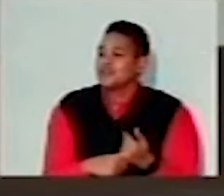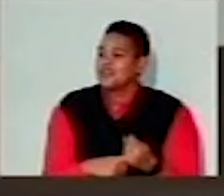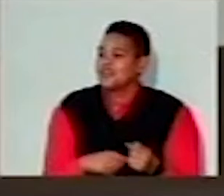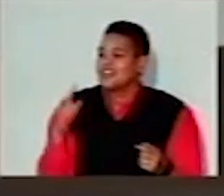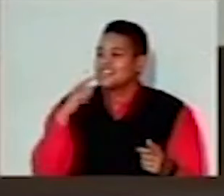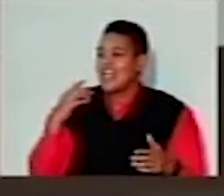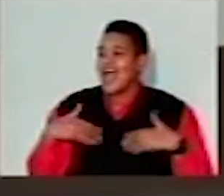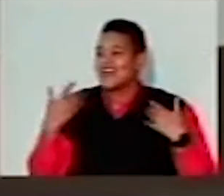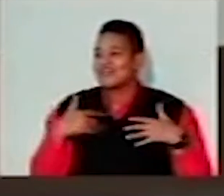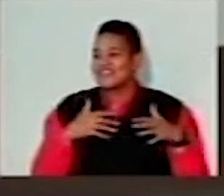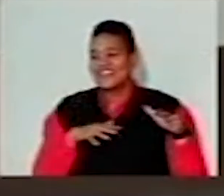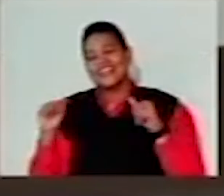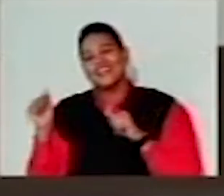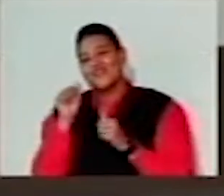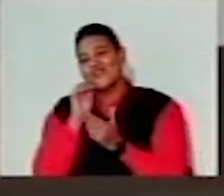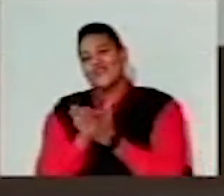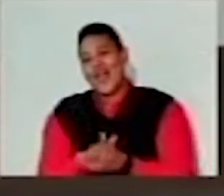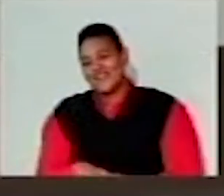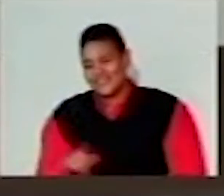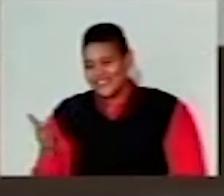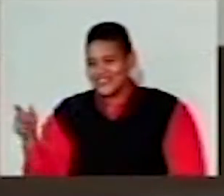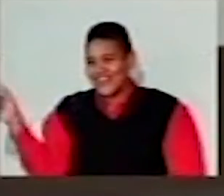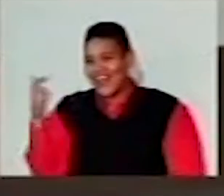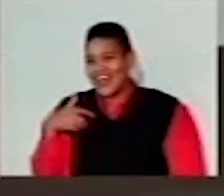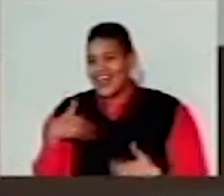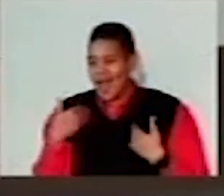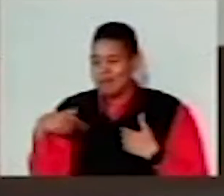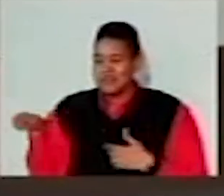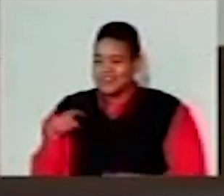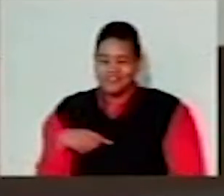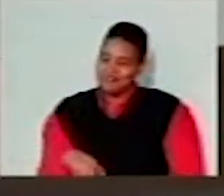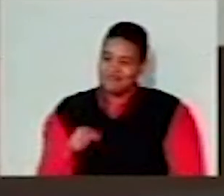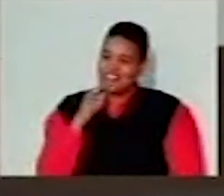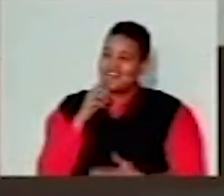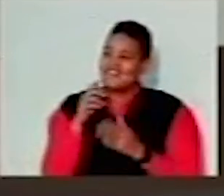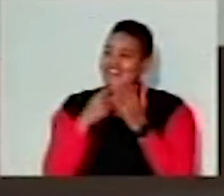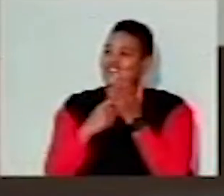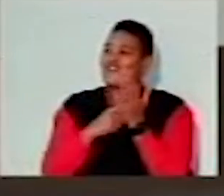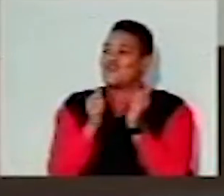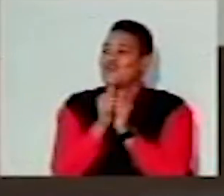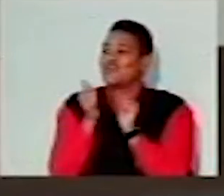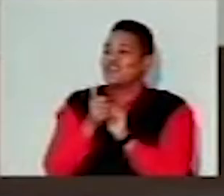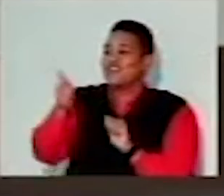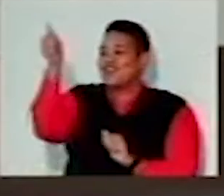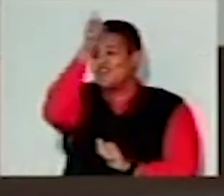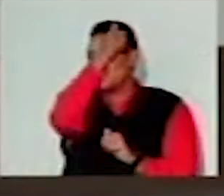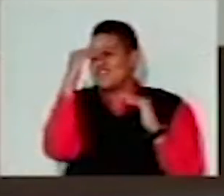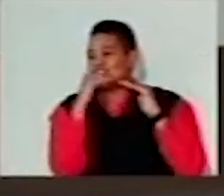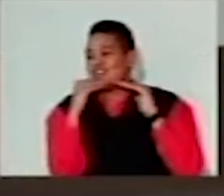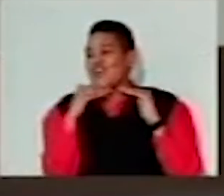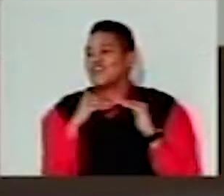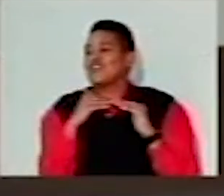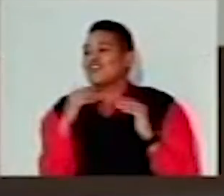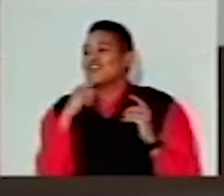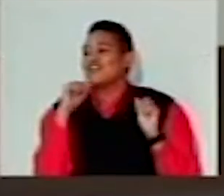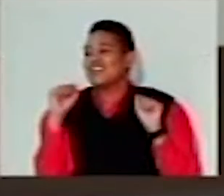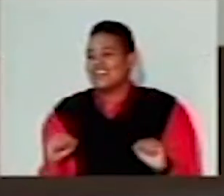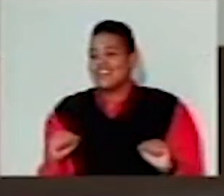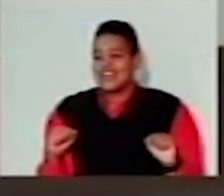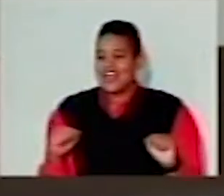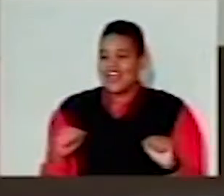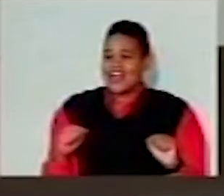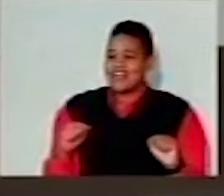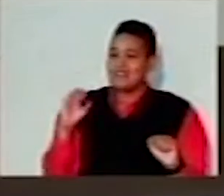I have had discussion, Mr. Speaker, with the Chief Justice so we can put in place